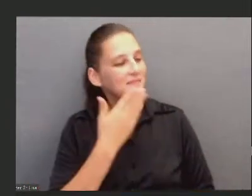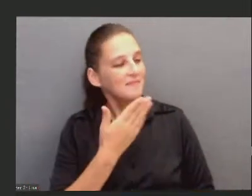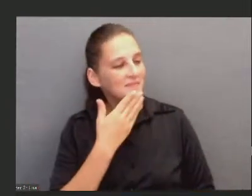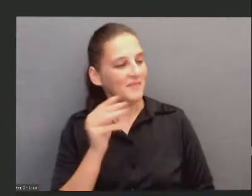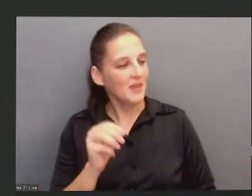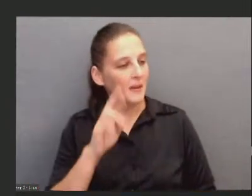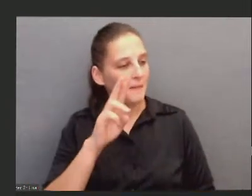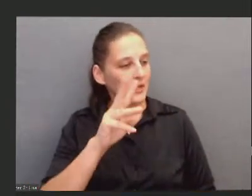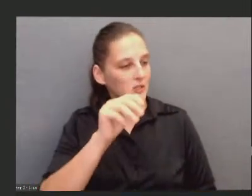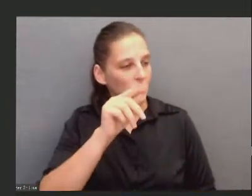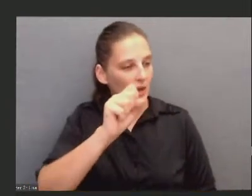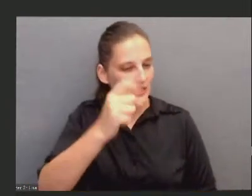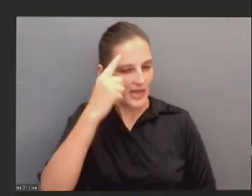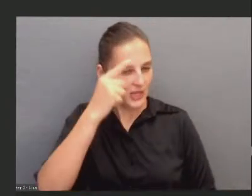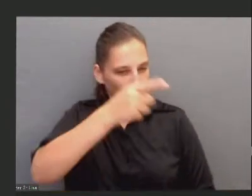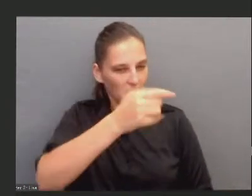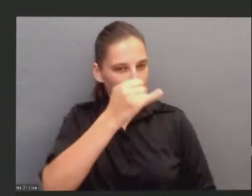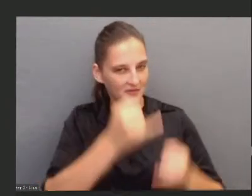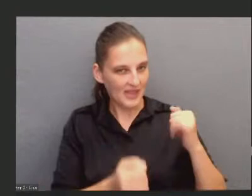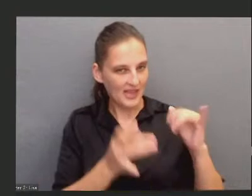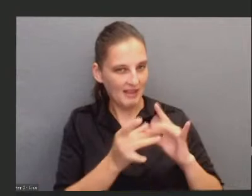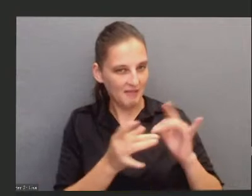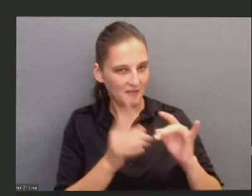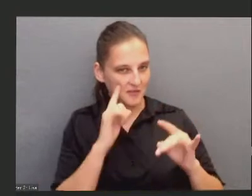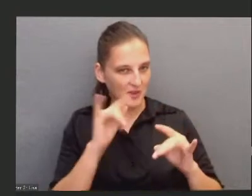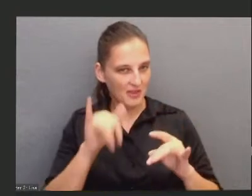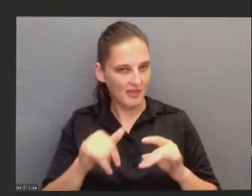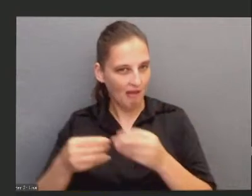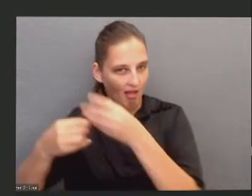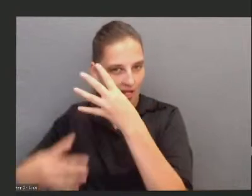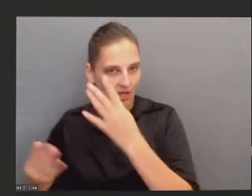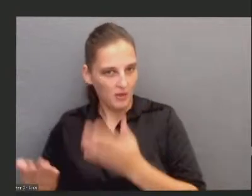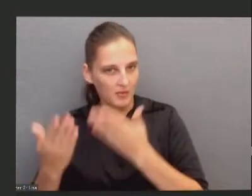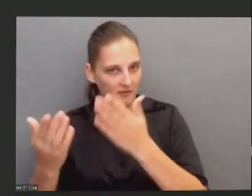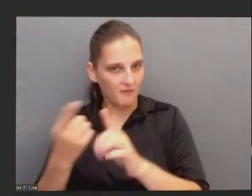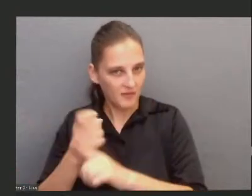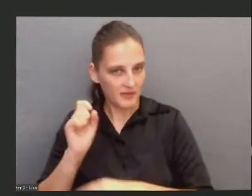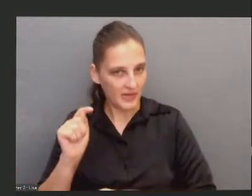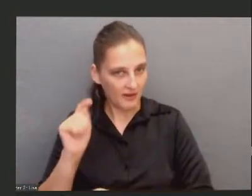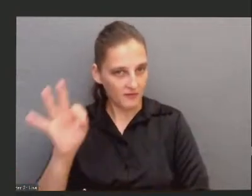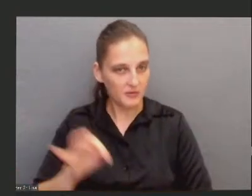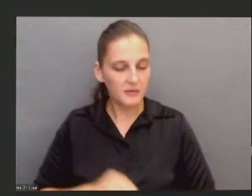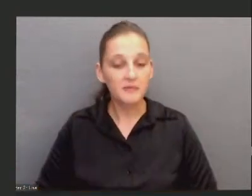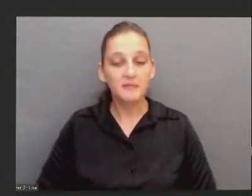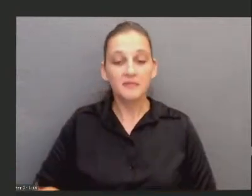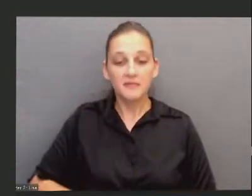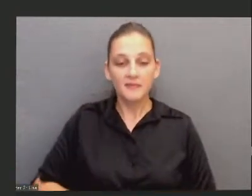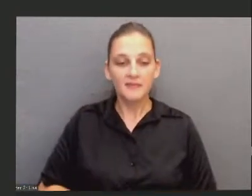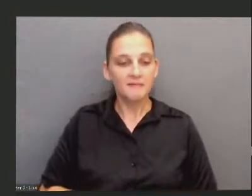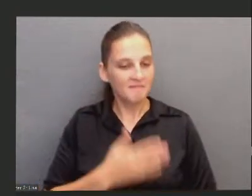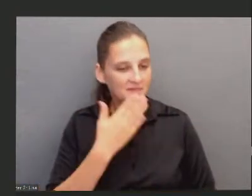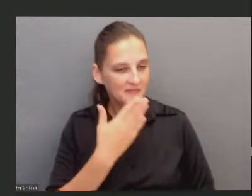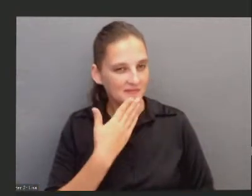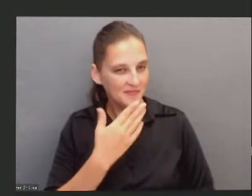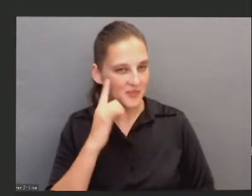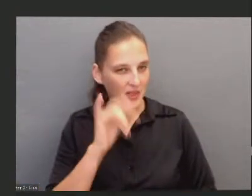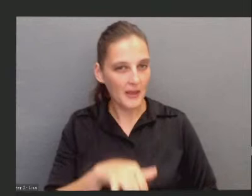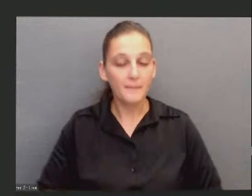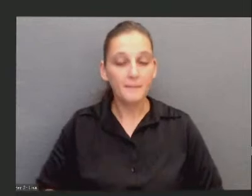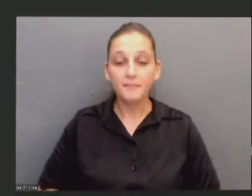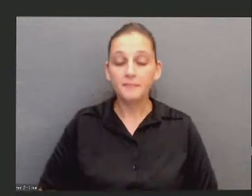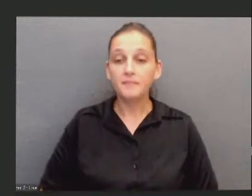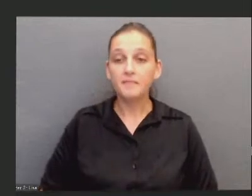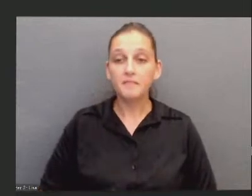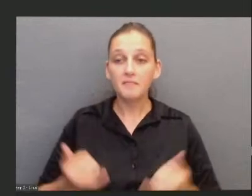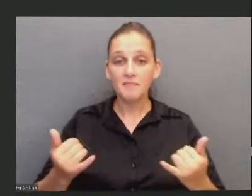I think you have the last comment on that slate of recommendations from the task force. So very grateful for that. Let me pause again just to